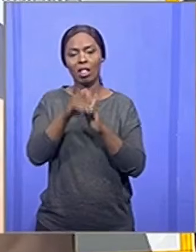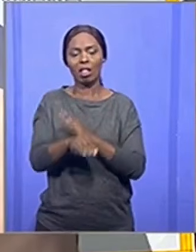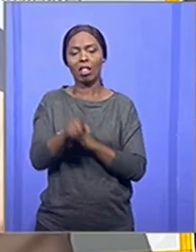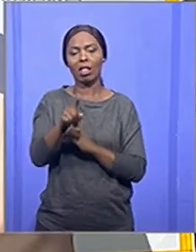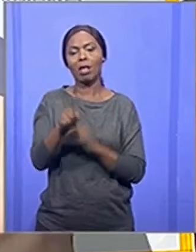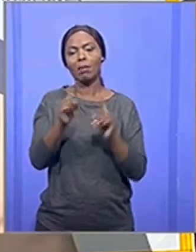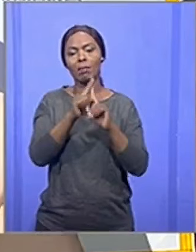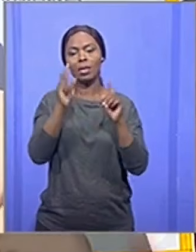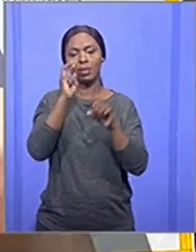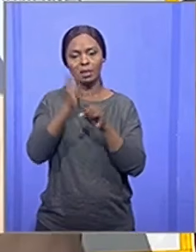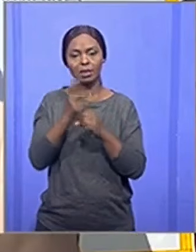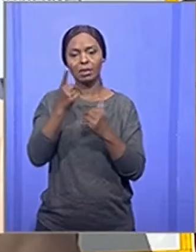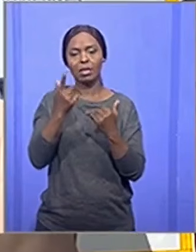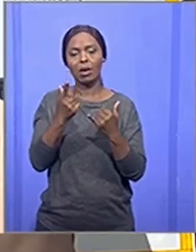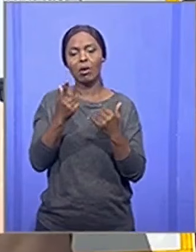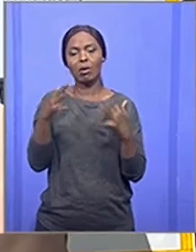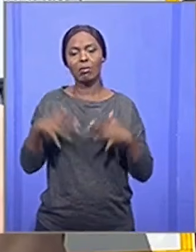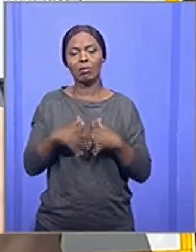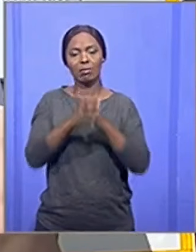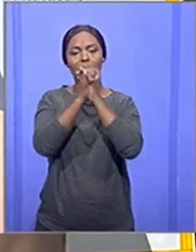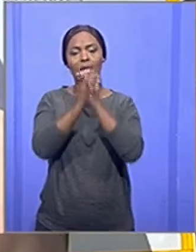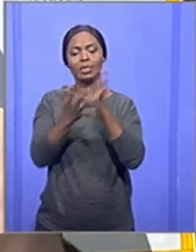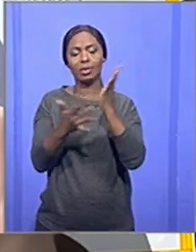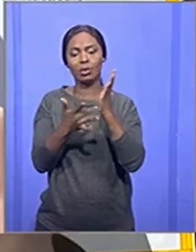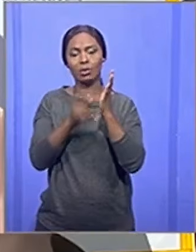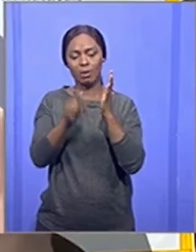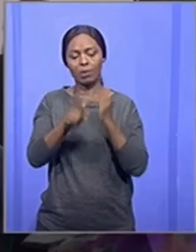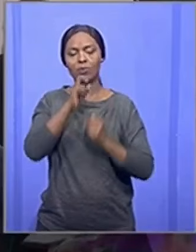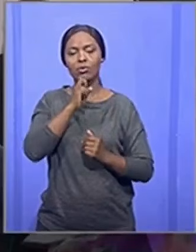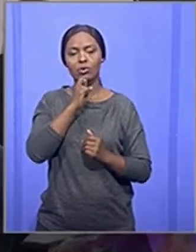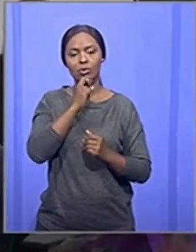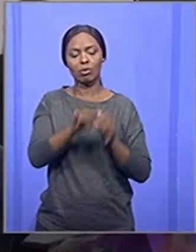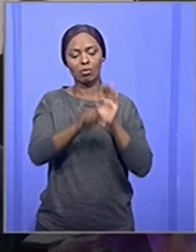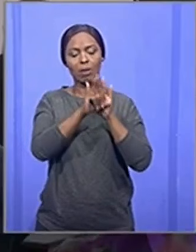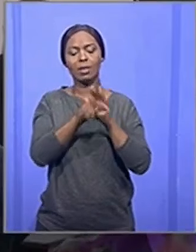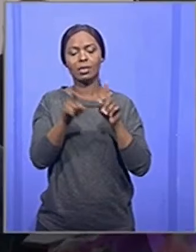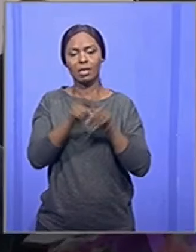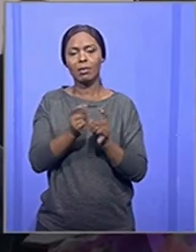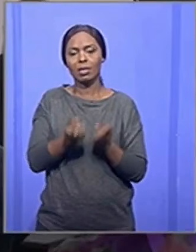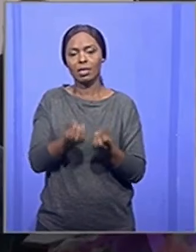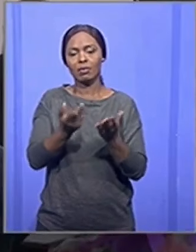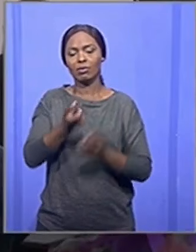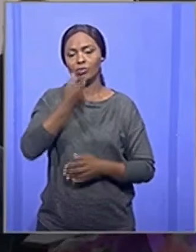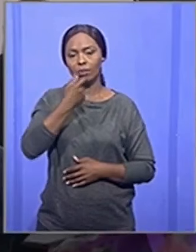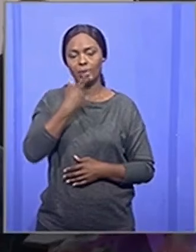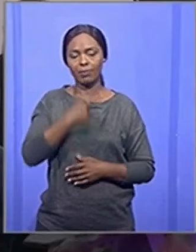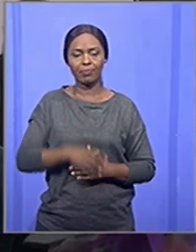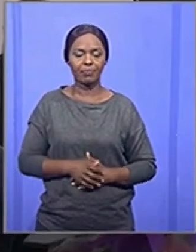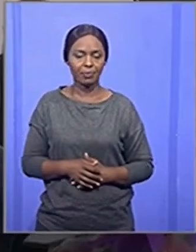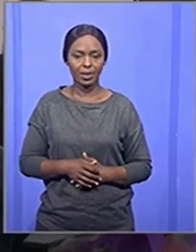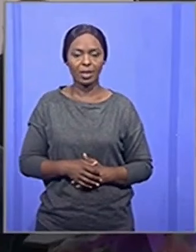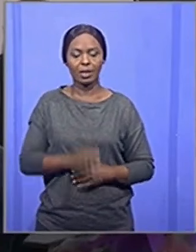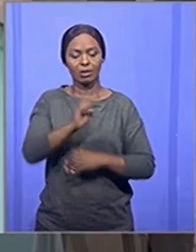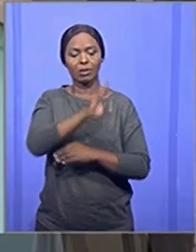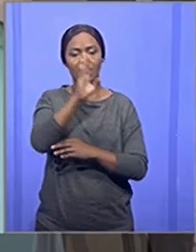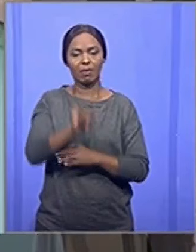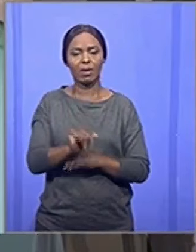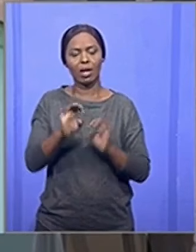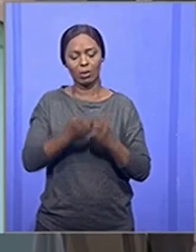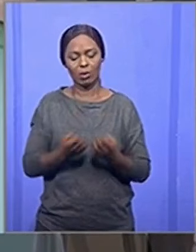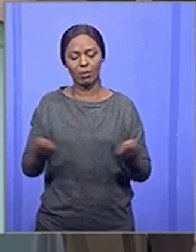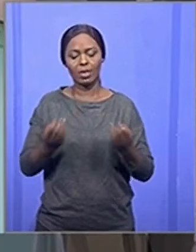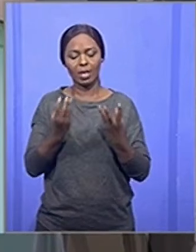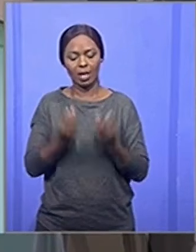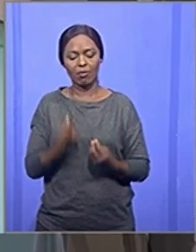them fully and take on this technology in order to help us diagnose and treat. Le ha empa Afrika Borwa e na le disebediswa tsa diteko le ho phekola